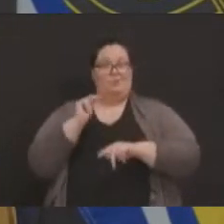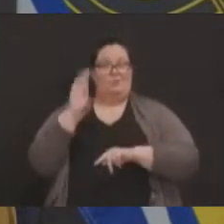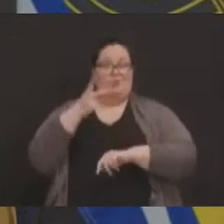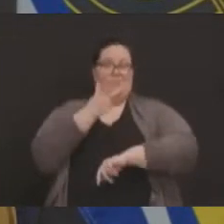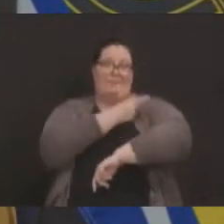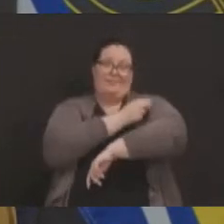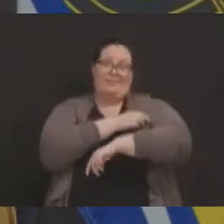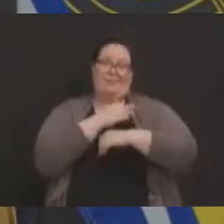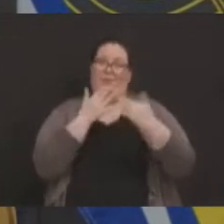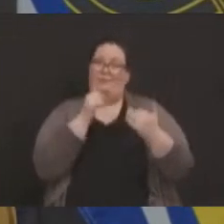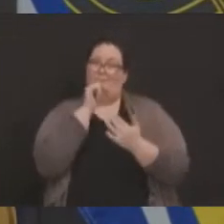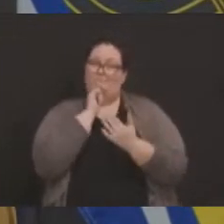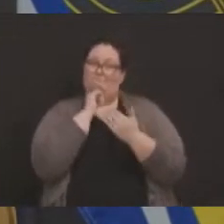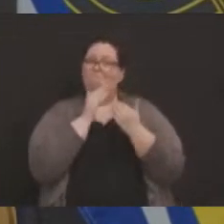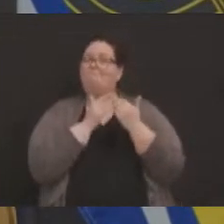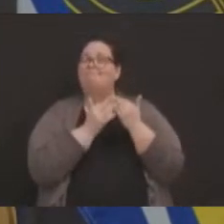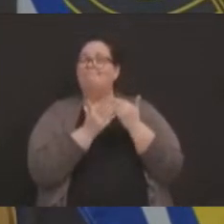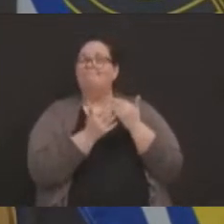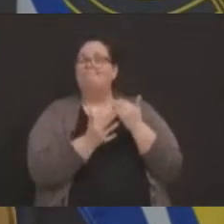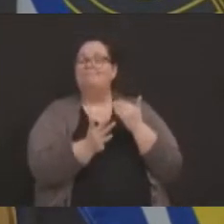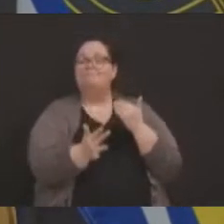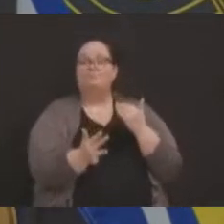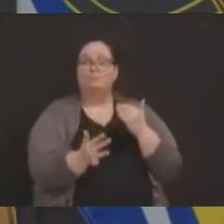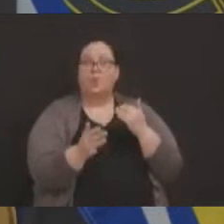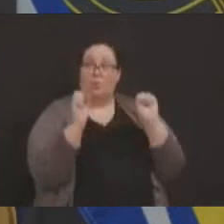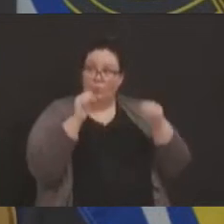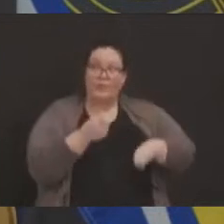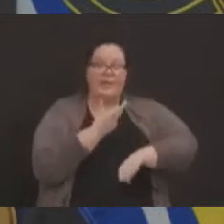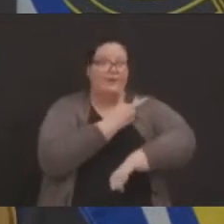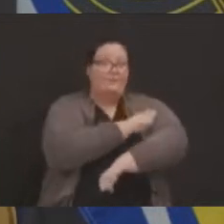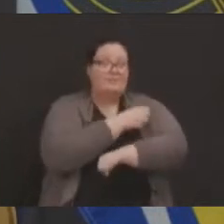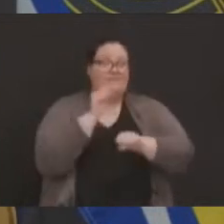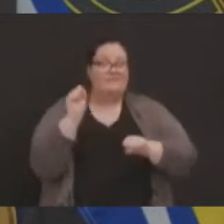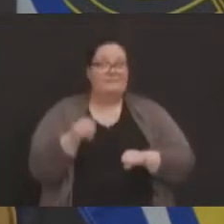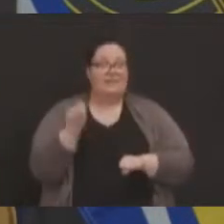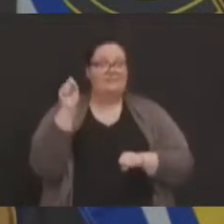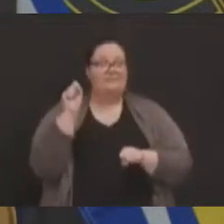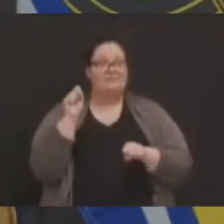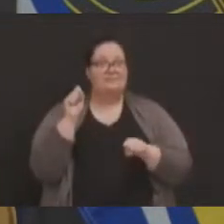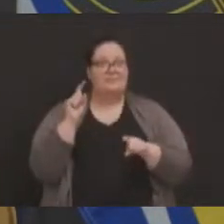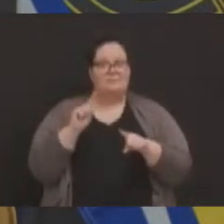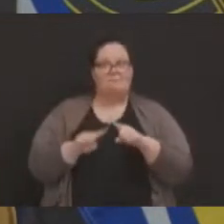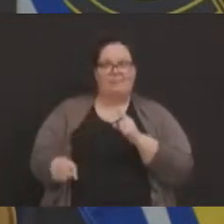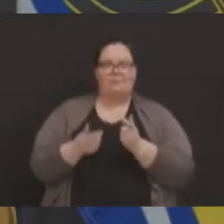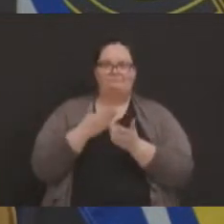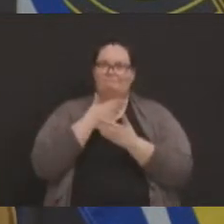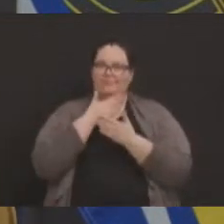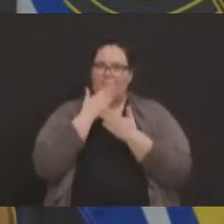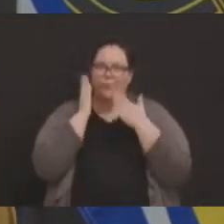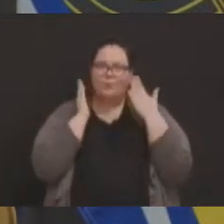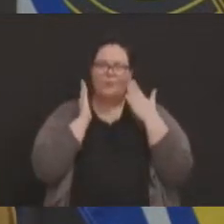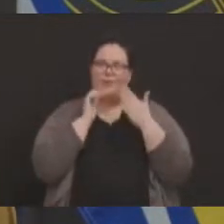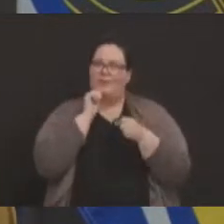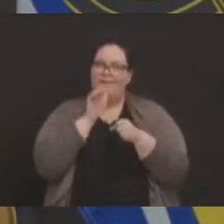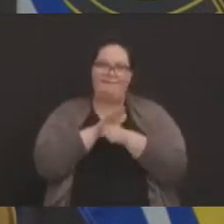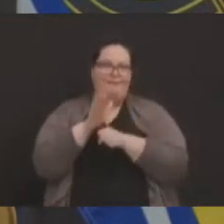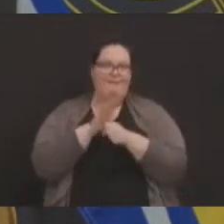sufficient quantities yet. We all need to be patient and continue abiding by the guidance from public